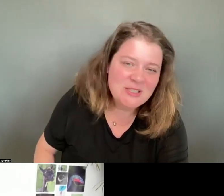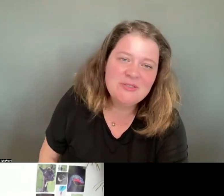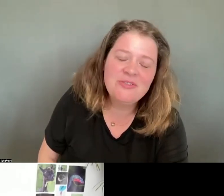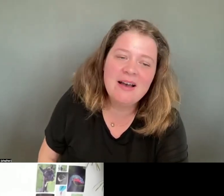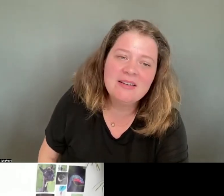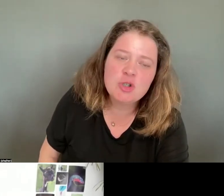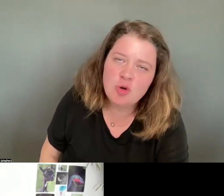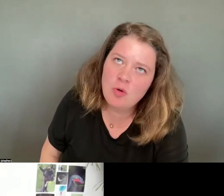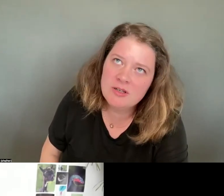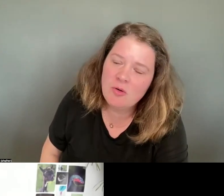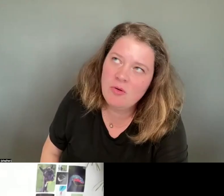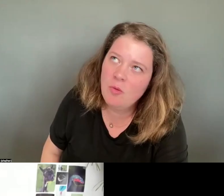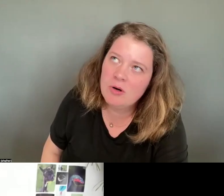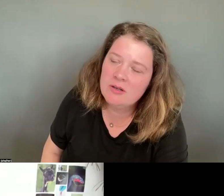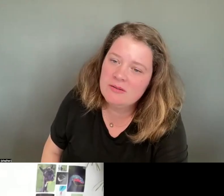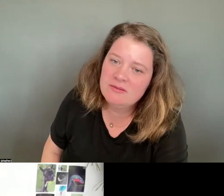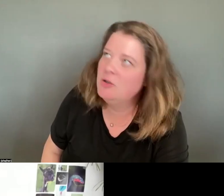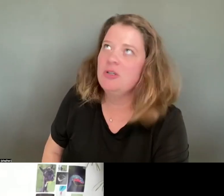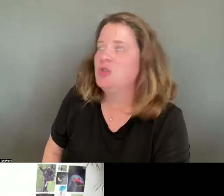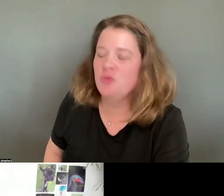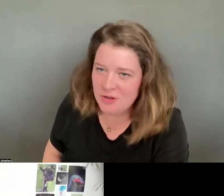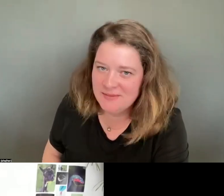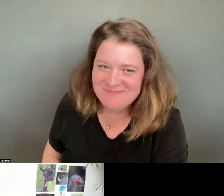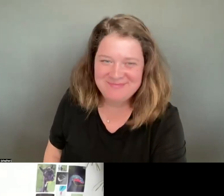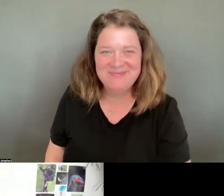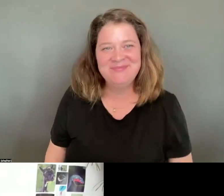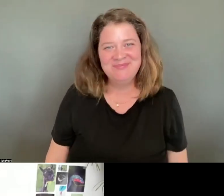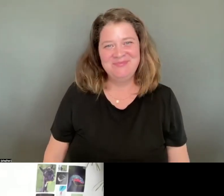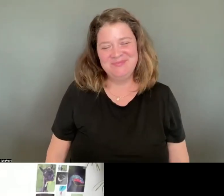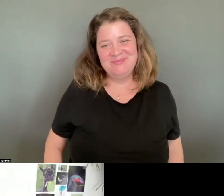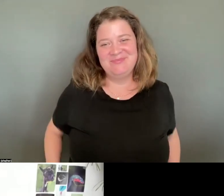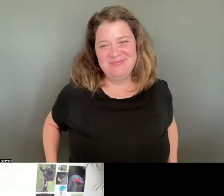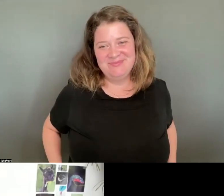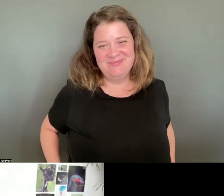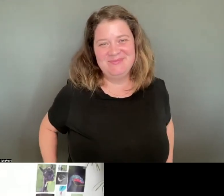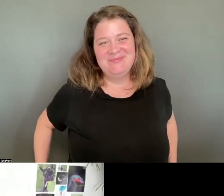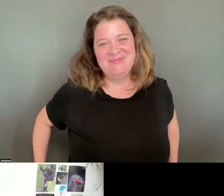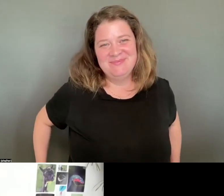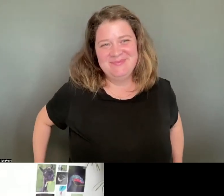How did you define short or not short?